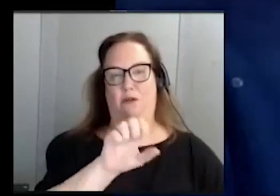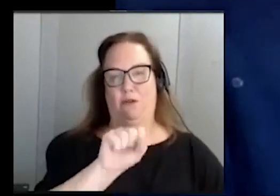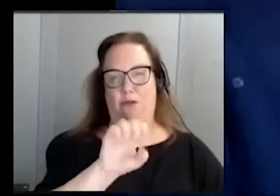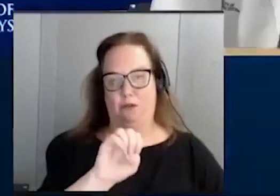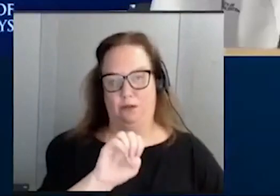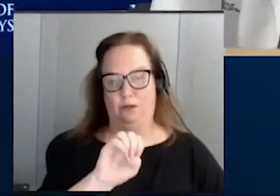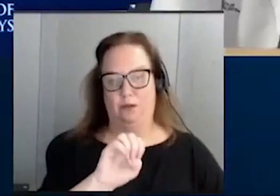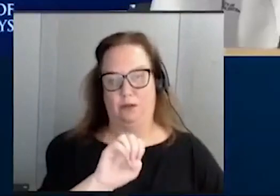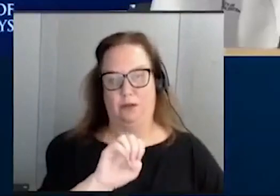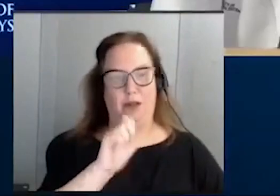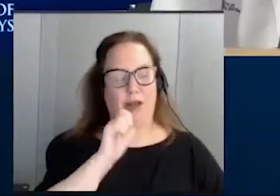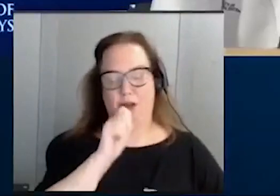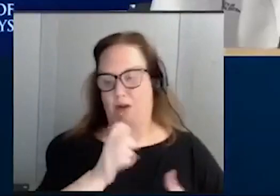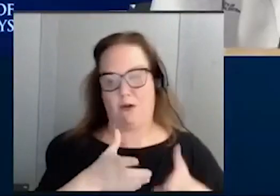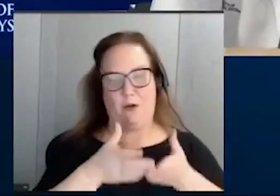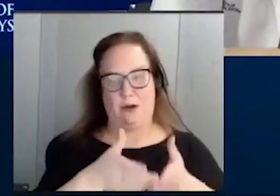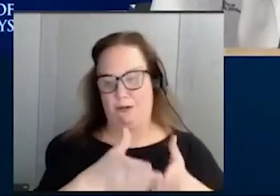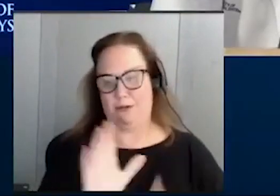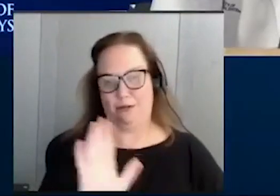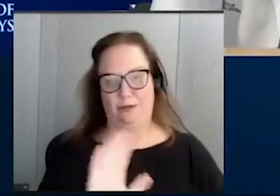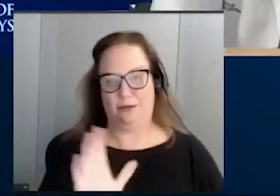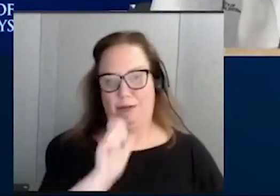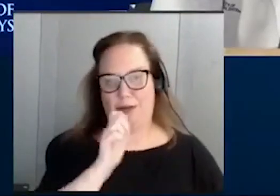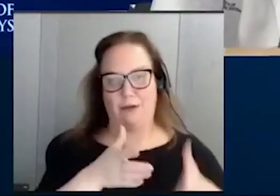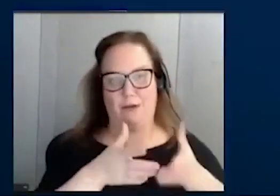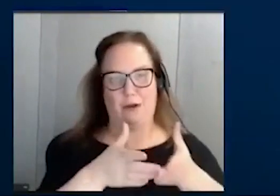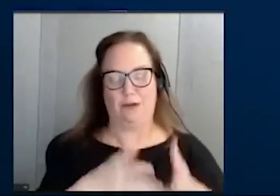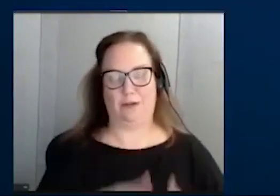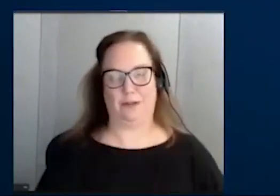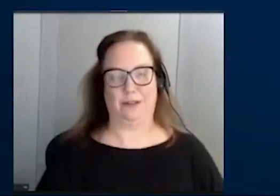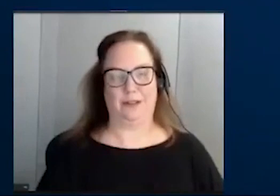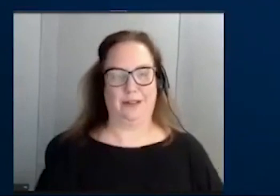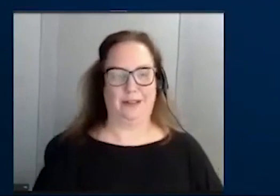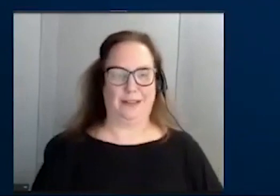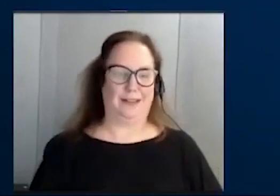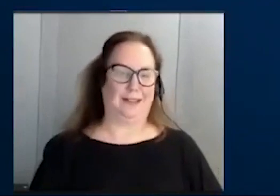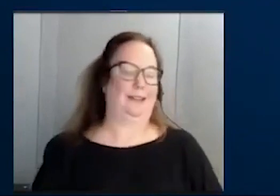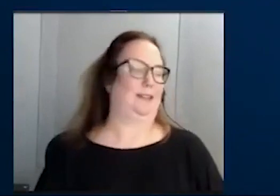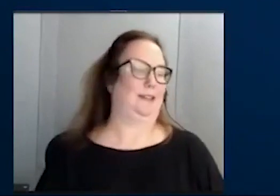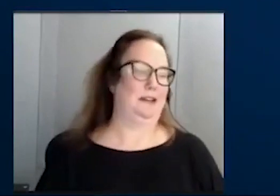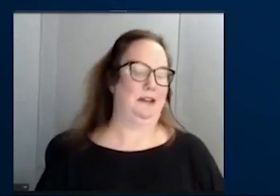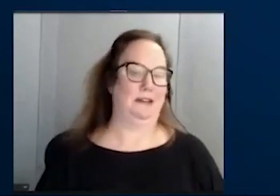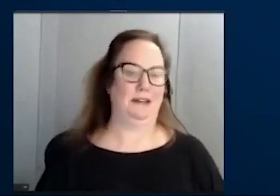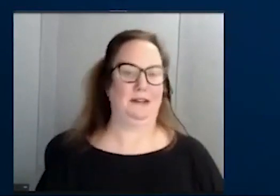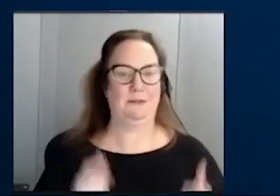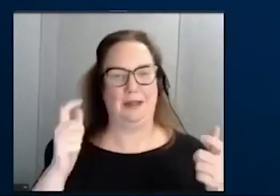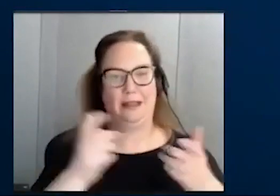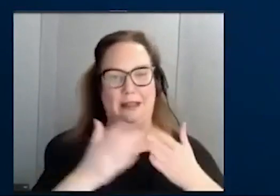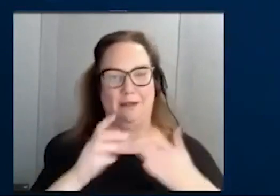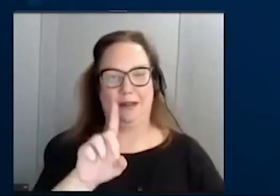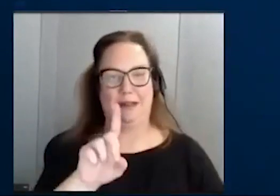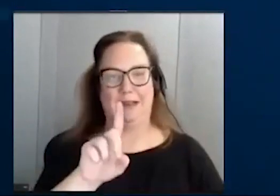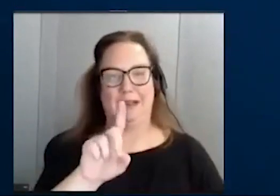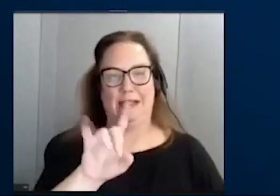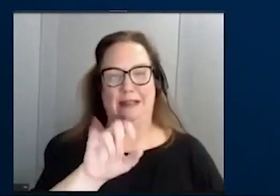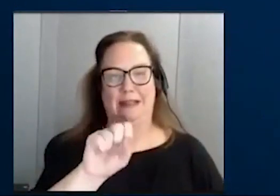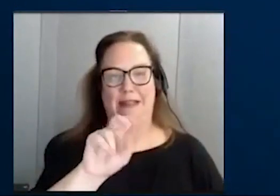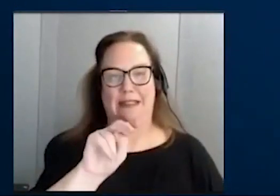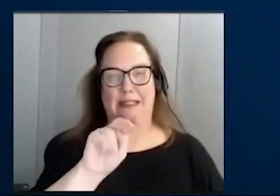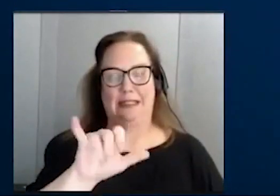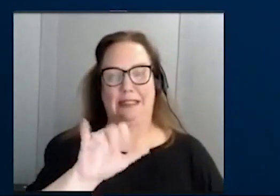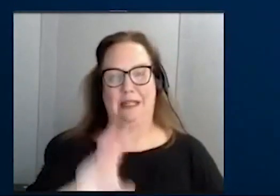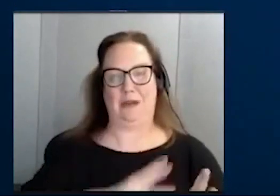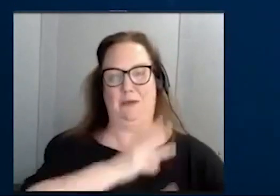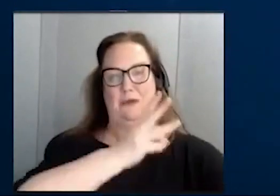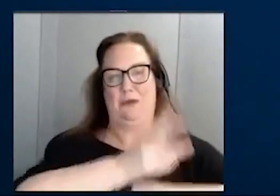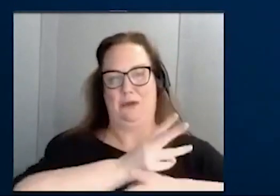Don't do that. Don't do that. And Anil, I know you also said one of your big things was you wanted to get back to Disneyland. You said that was one of your favorite, or Disney World.